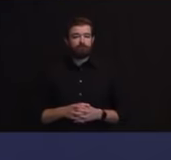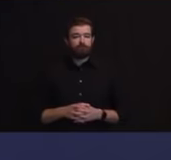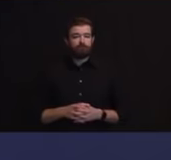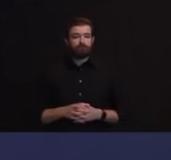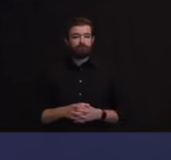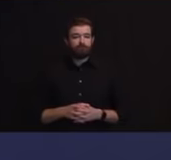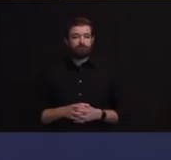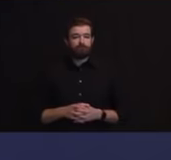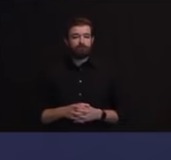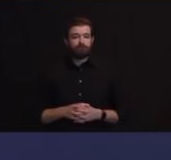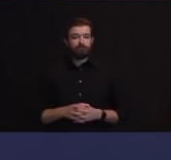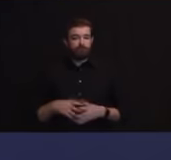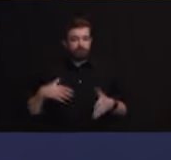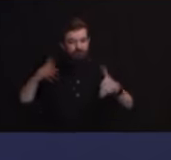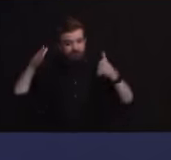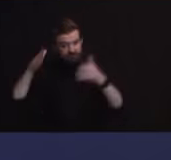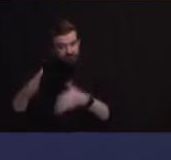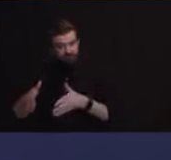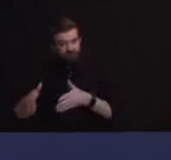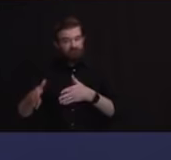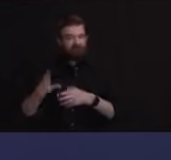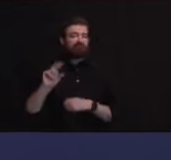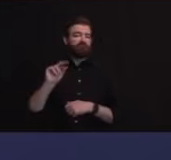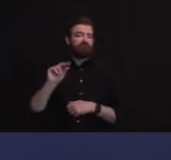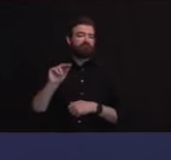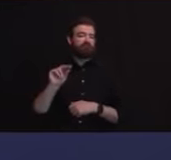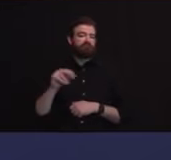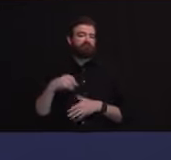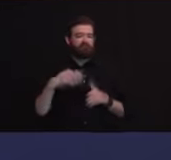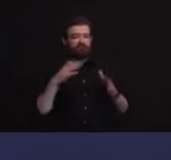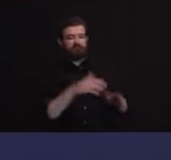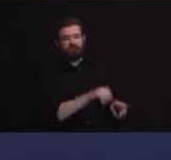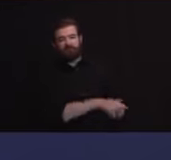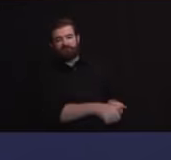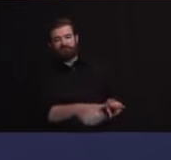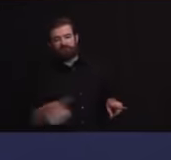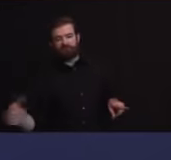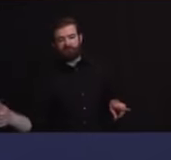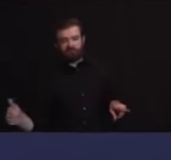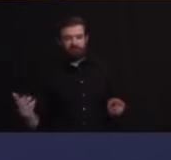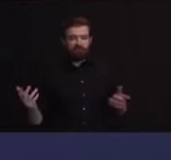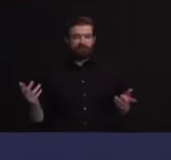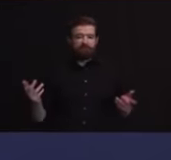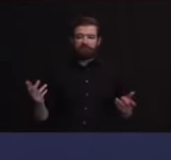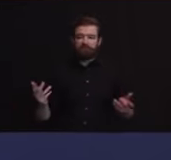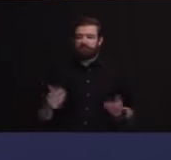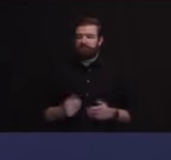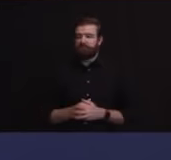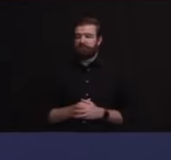it's been largely a good thing over time. I think that's where I'd be.